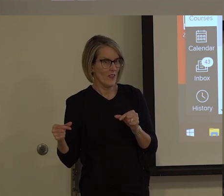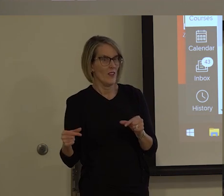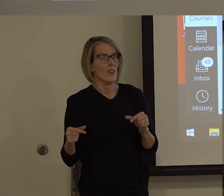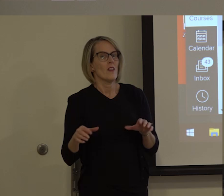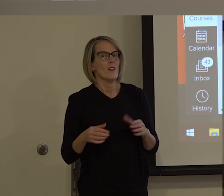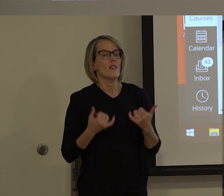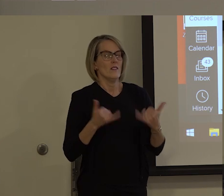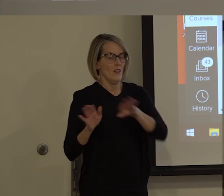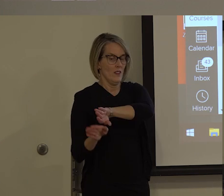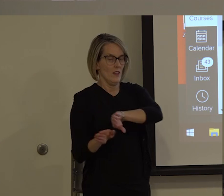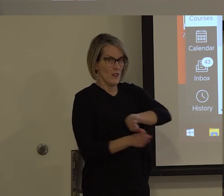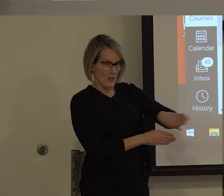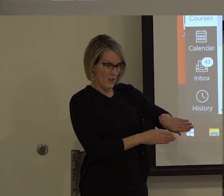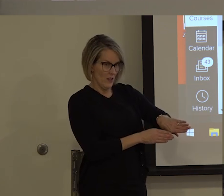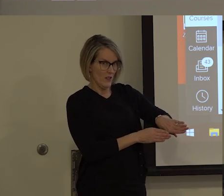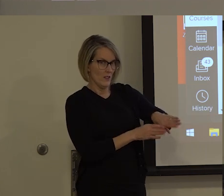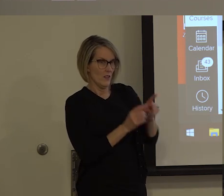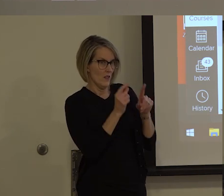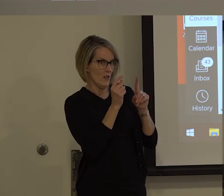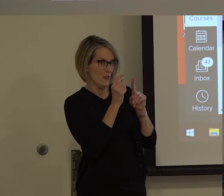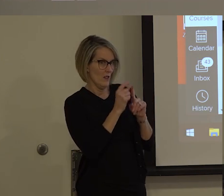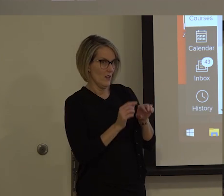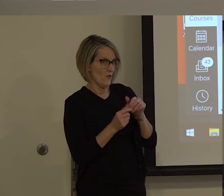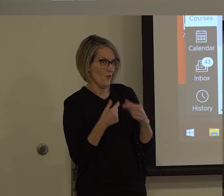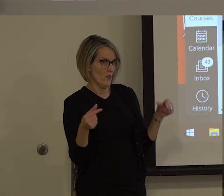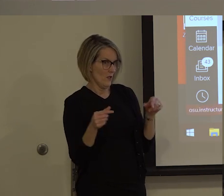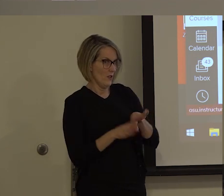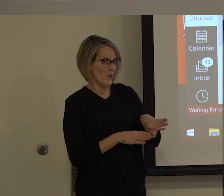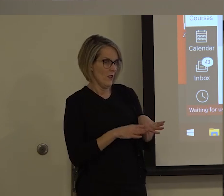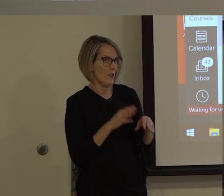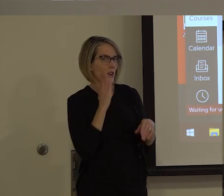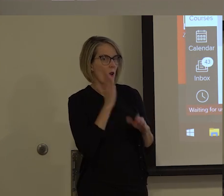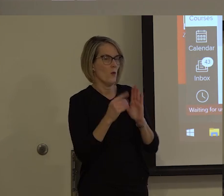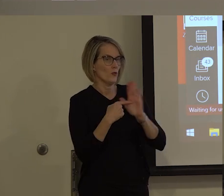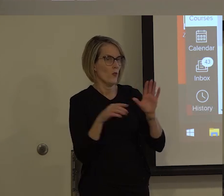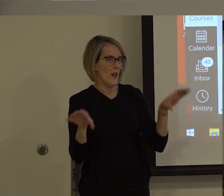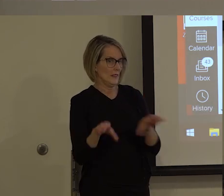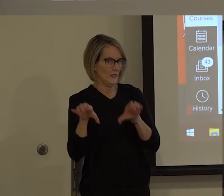themselves. Let me go to, actually let's stick with this one.